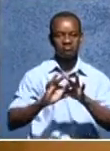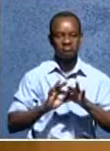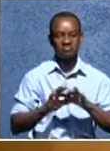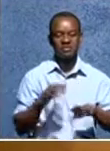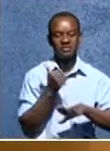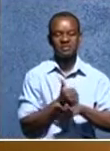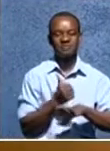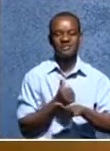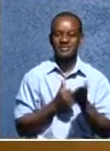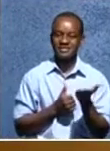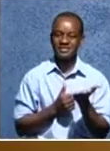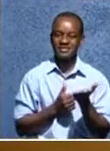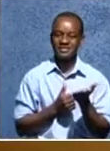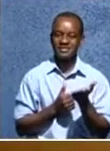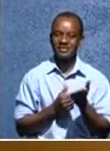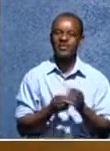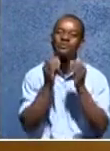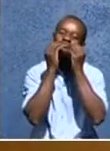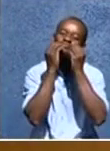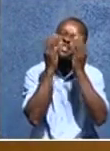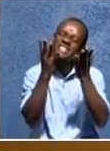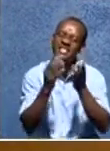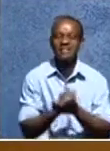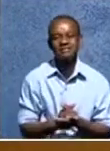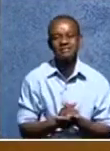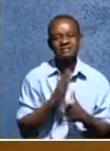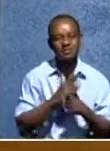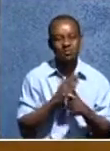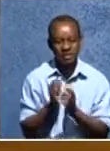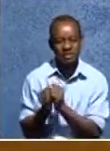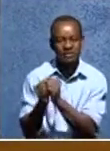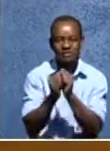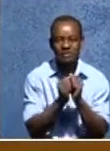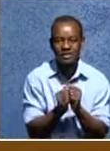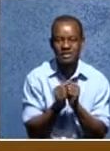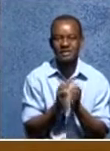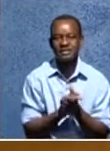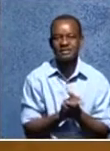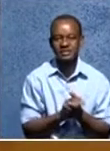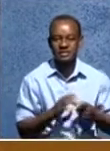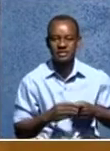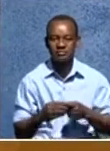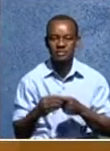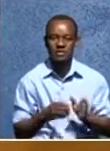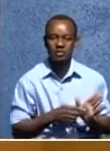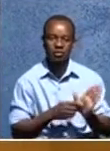opportunity is such a fantastic opportunity to work together, particularly in the context of products and services, because products can